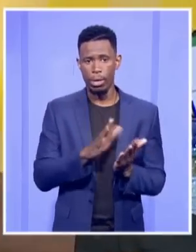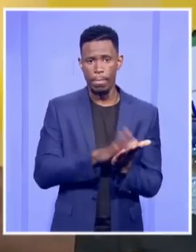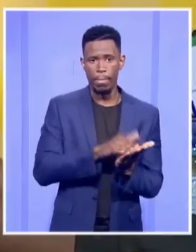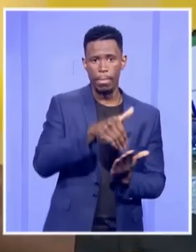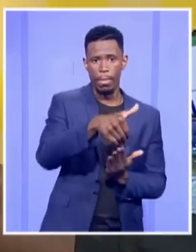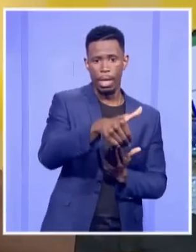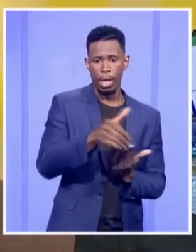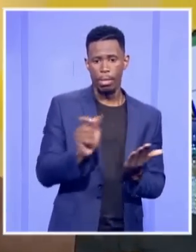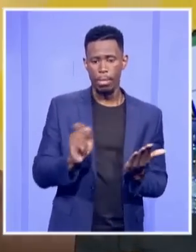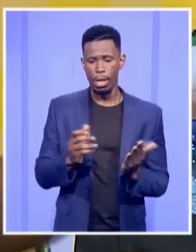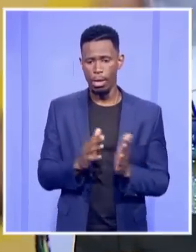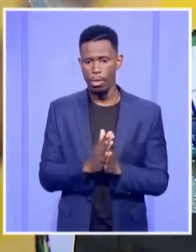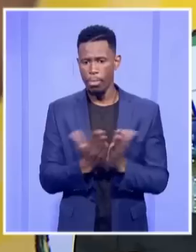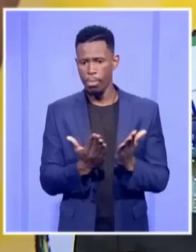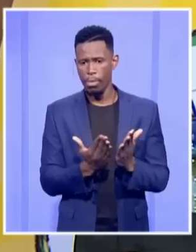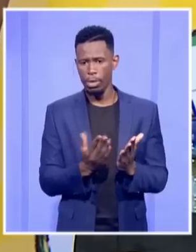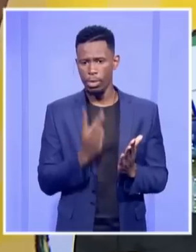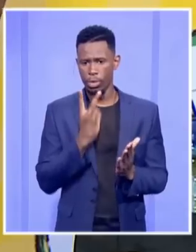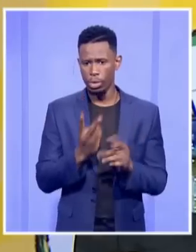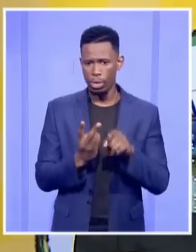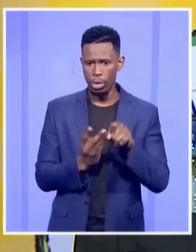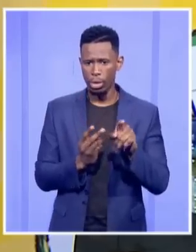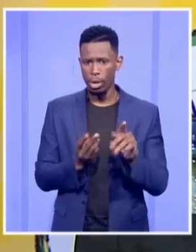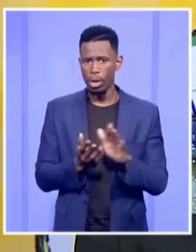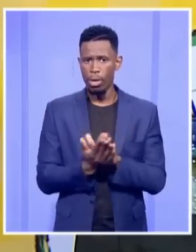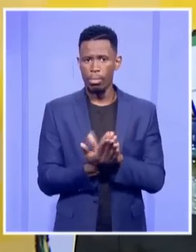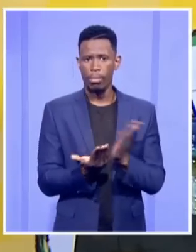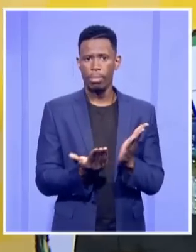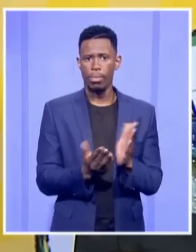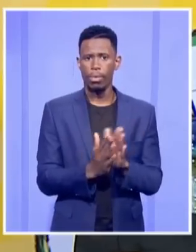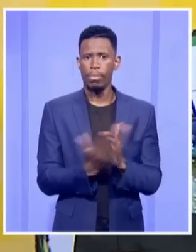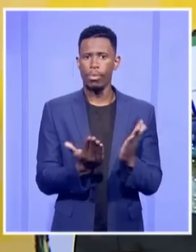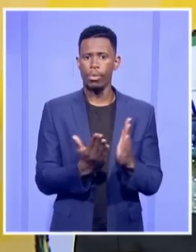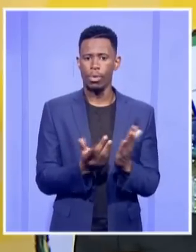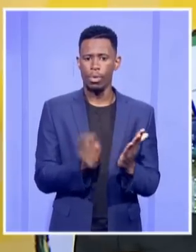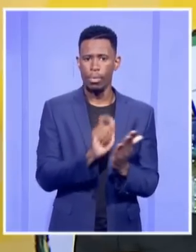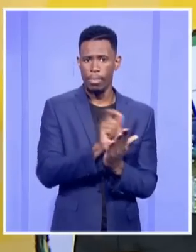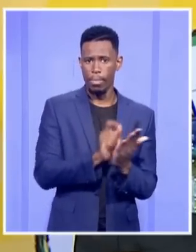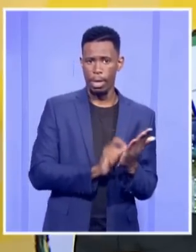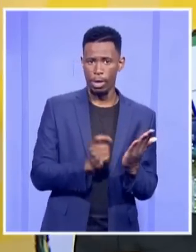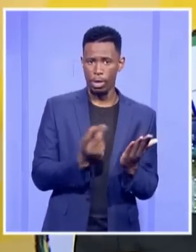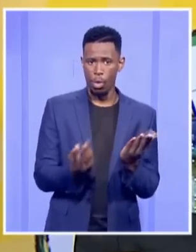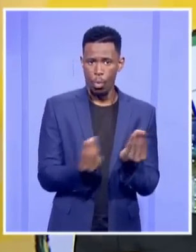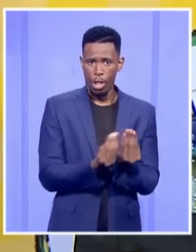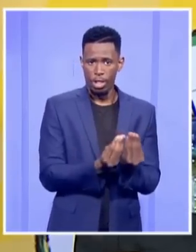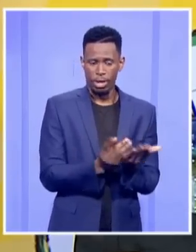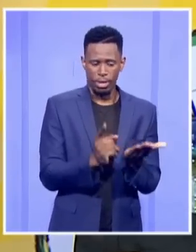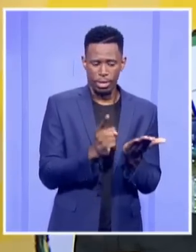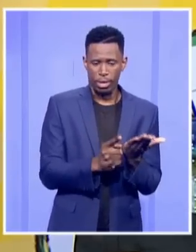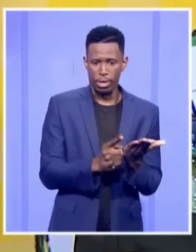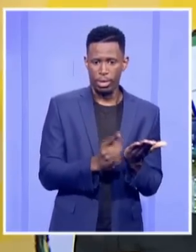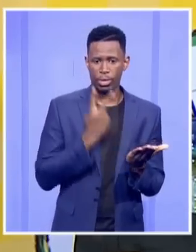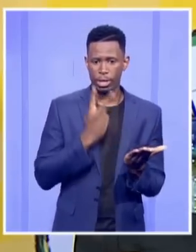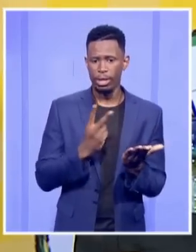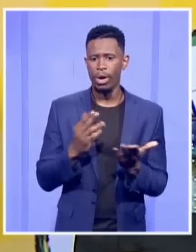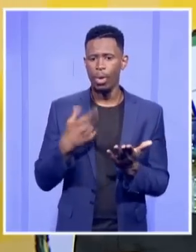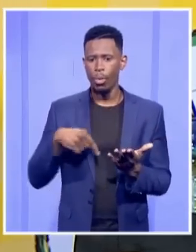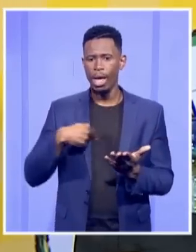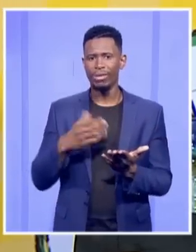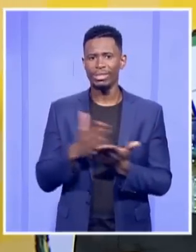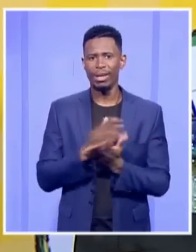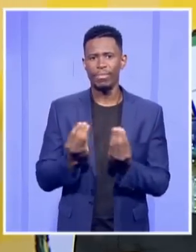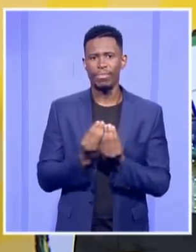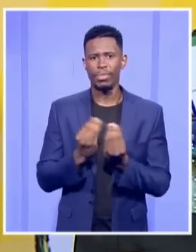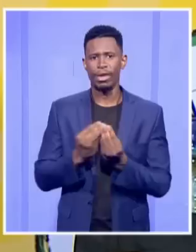This one. So when we came to meet with yourselves and said some marketing stuff, this is what we